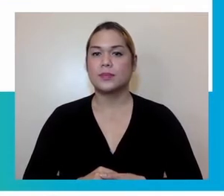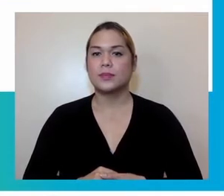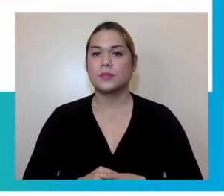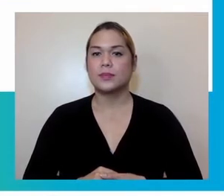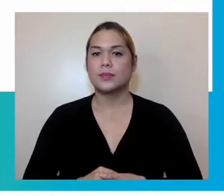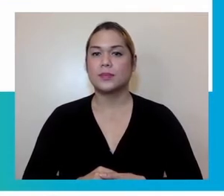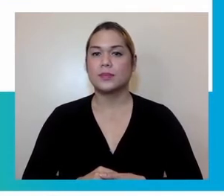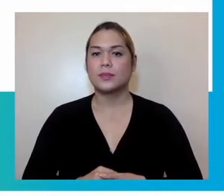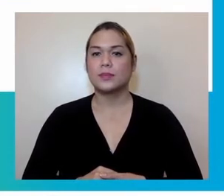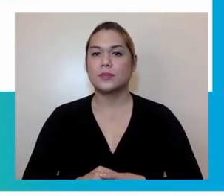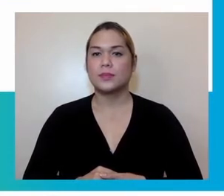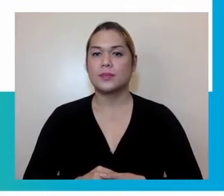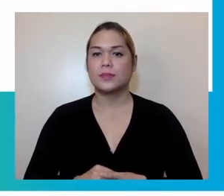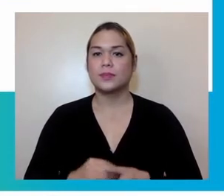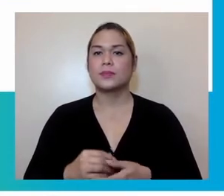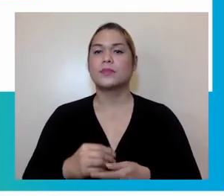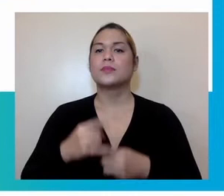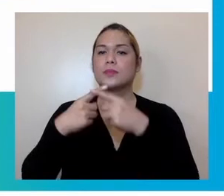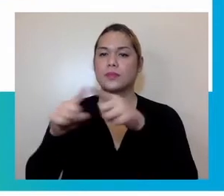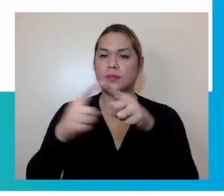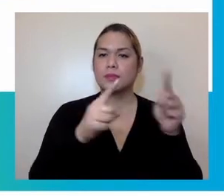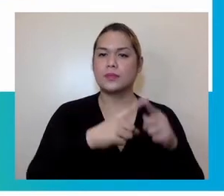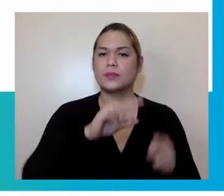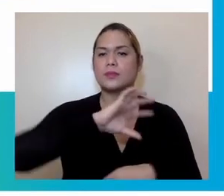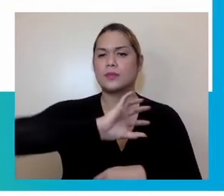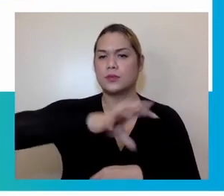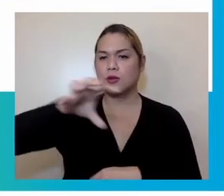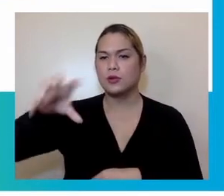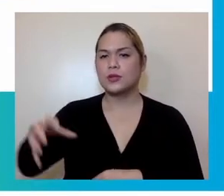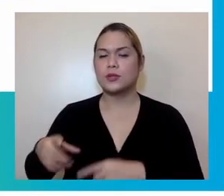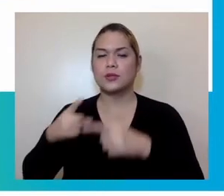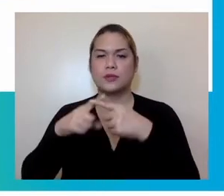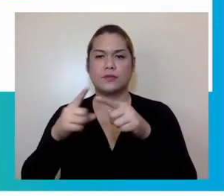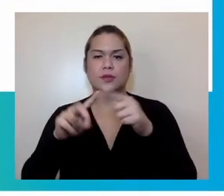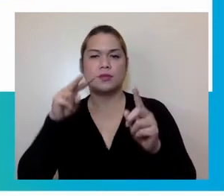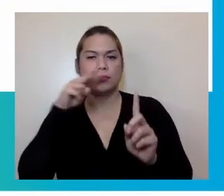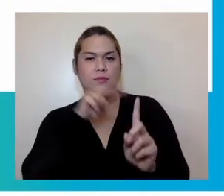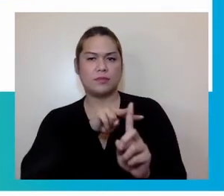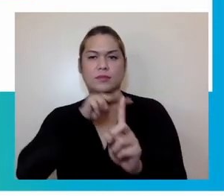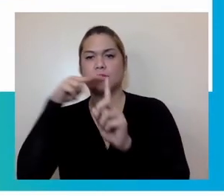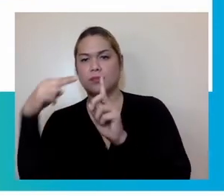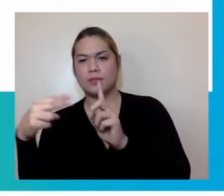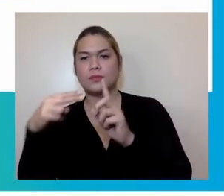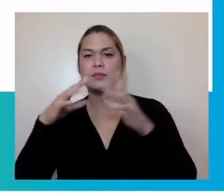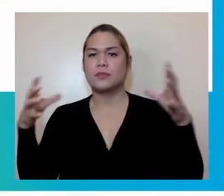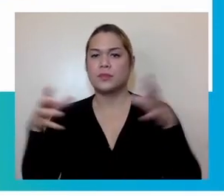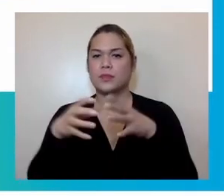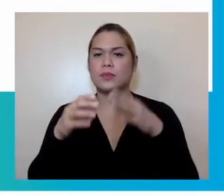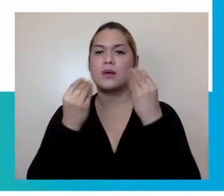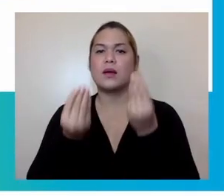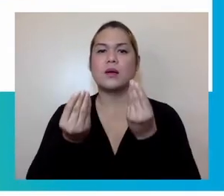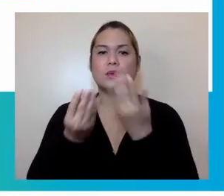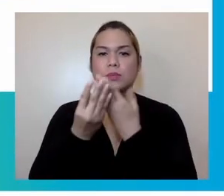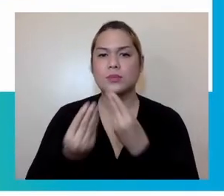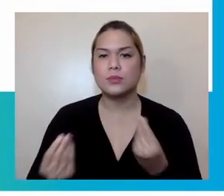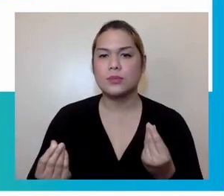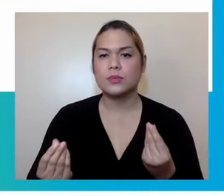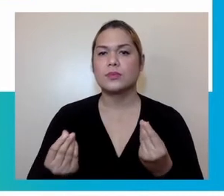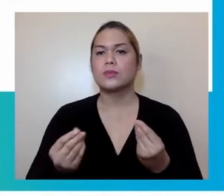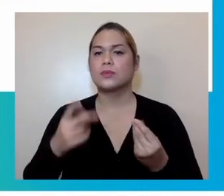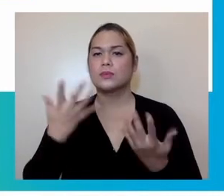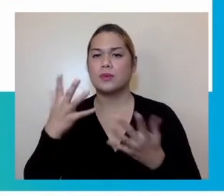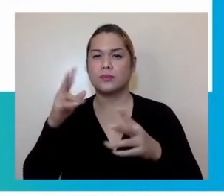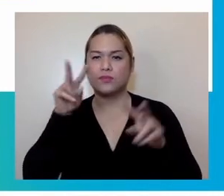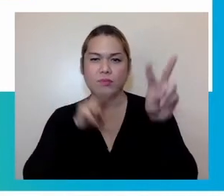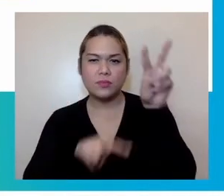coming together, trying to get a good solution, and that's what we're trying in the board. The